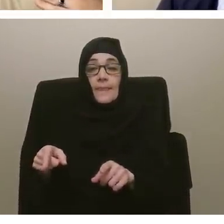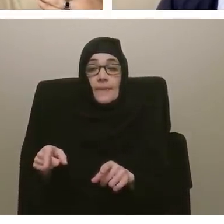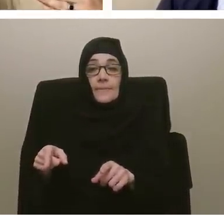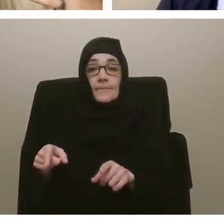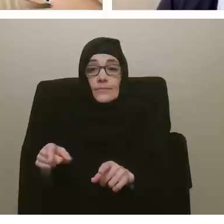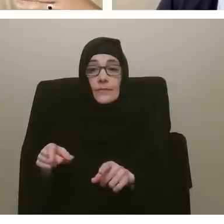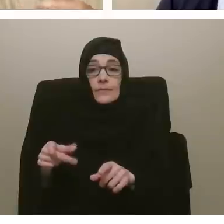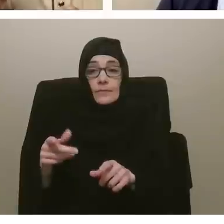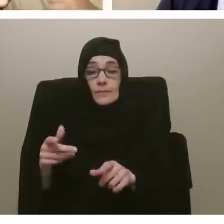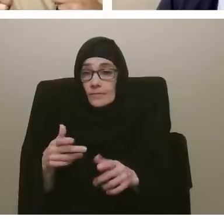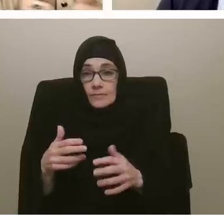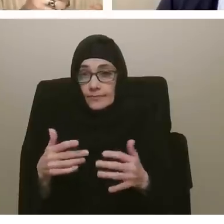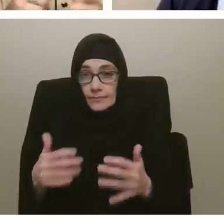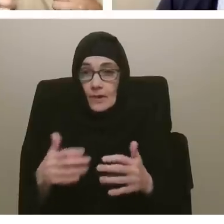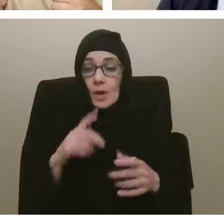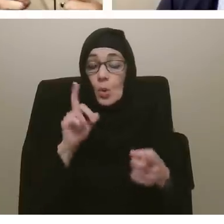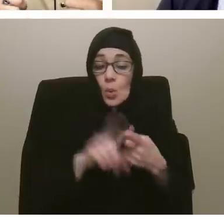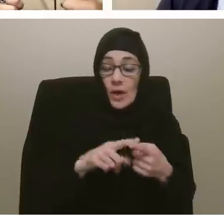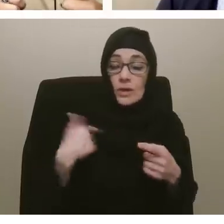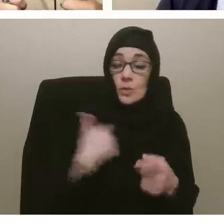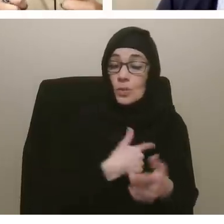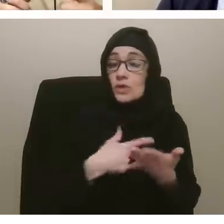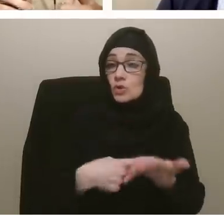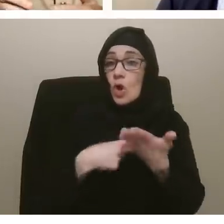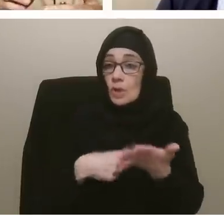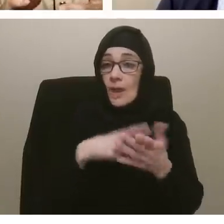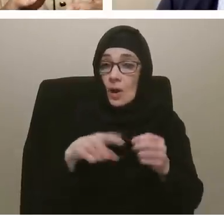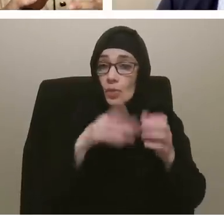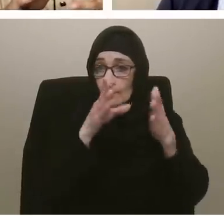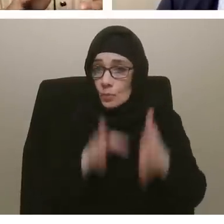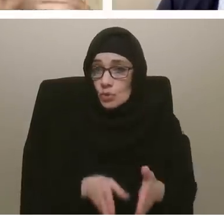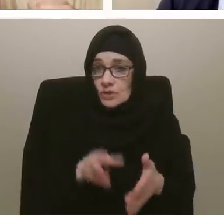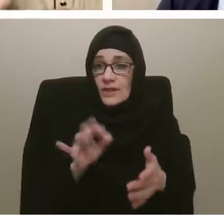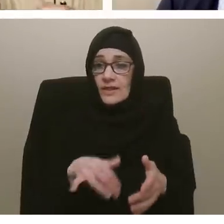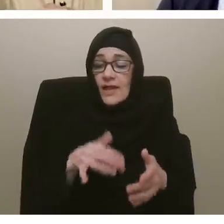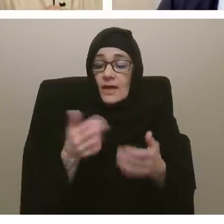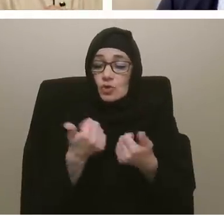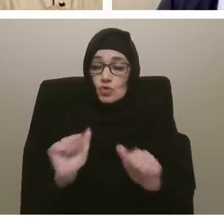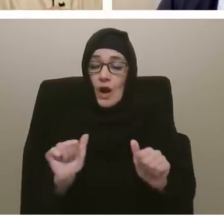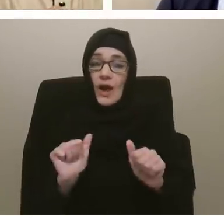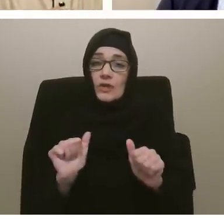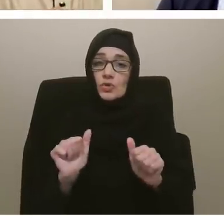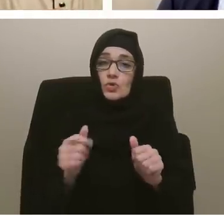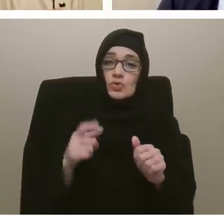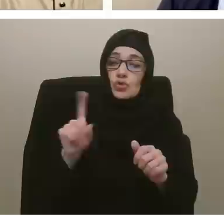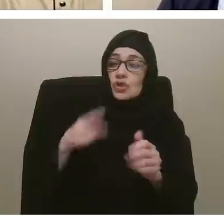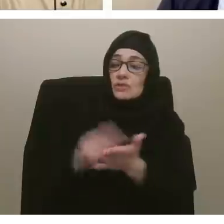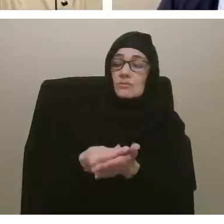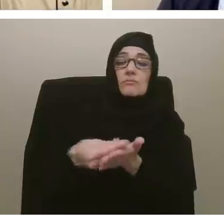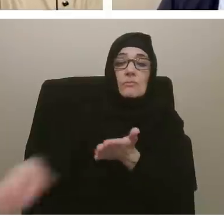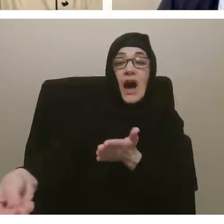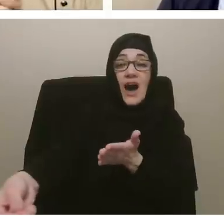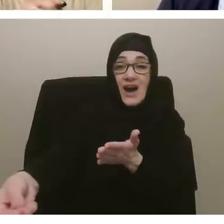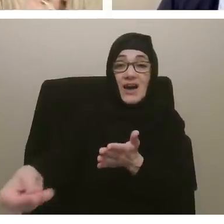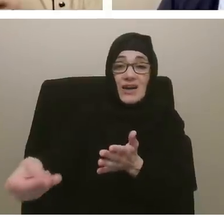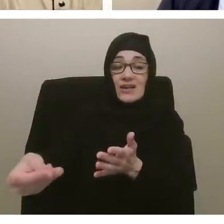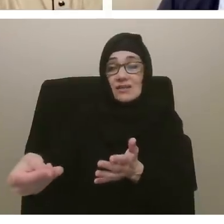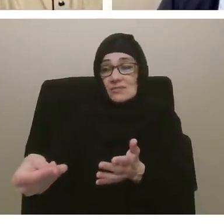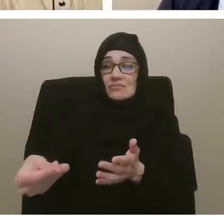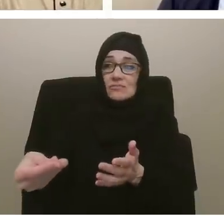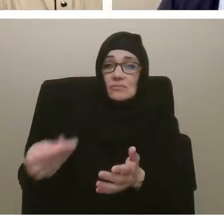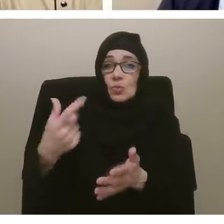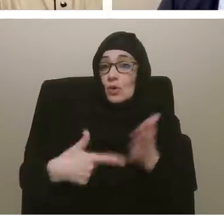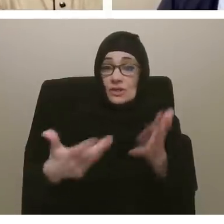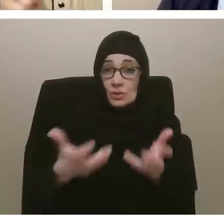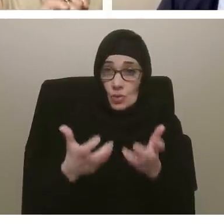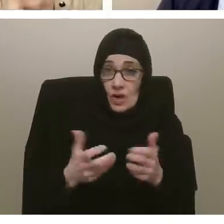about the person who tried to buy himself out of things, his money cannot avail him whatsoever. Right, so the Abu